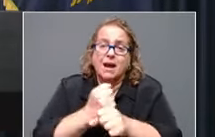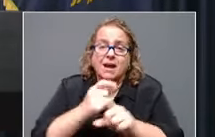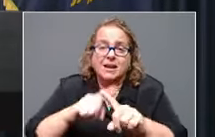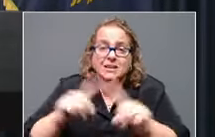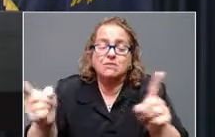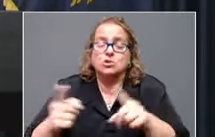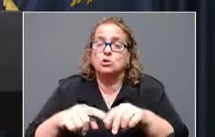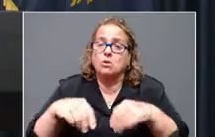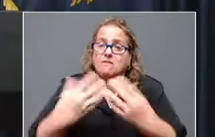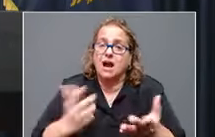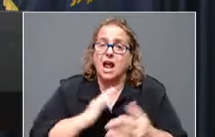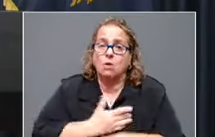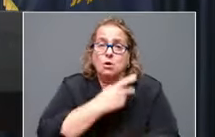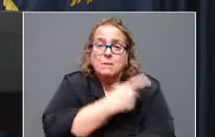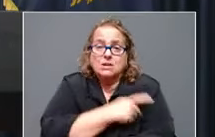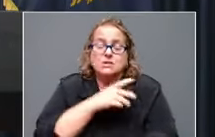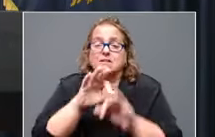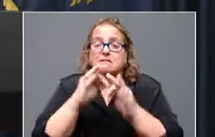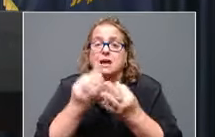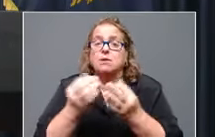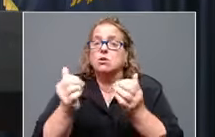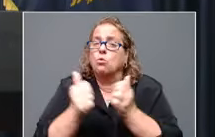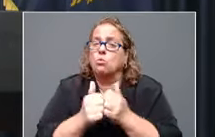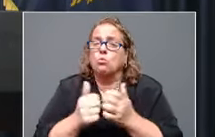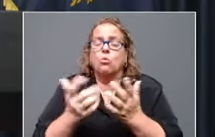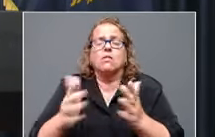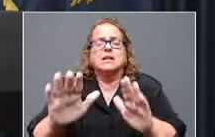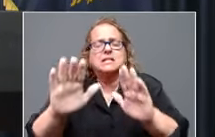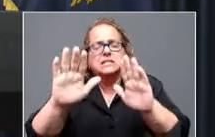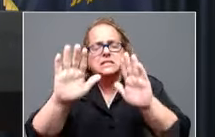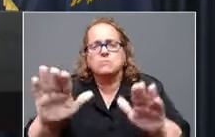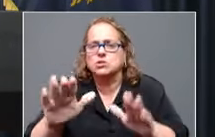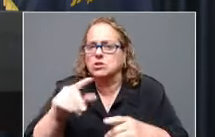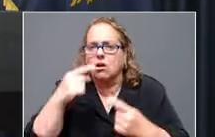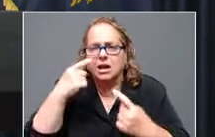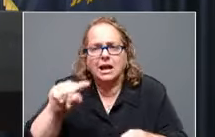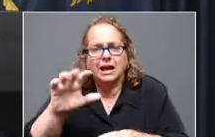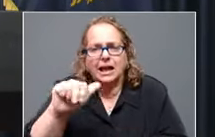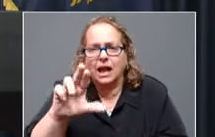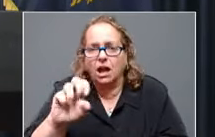care for you every shift are giving their all. 18 months in,